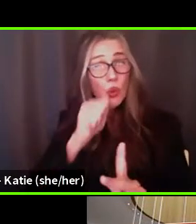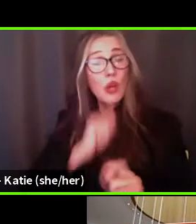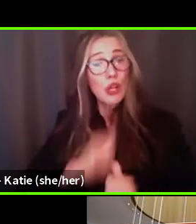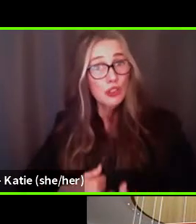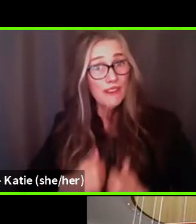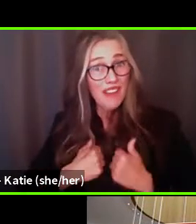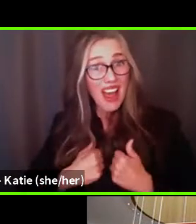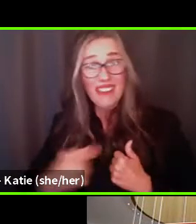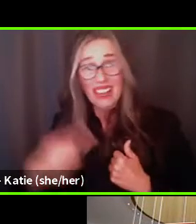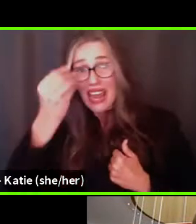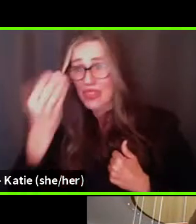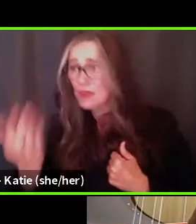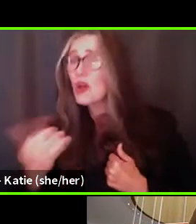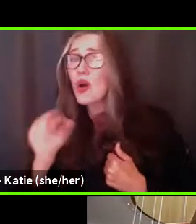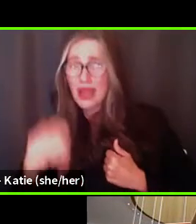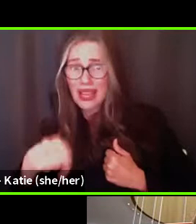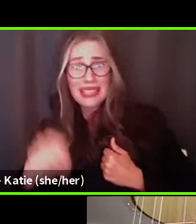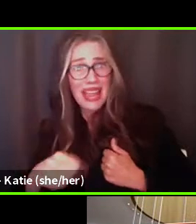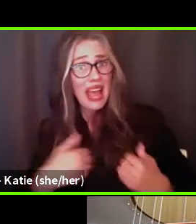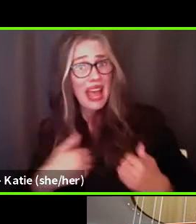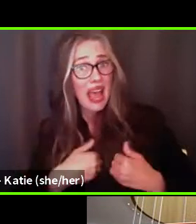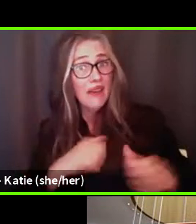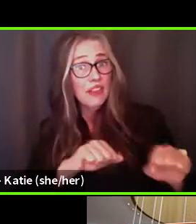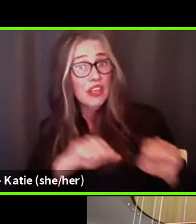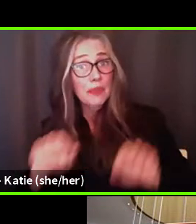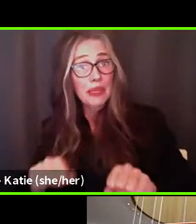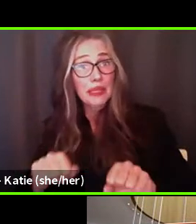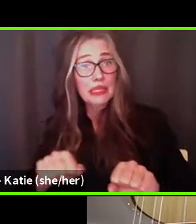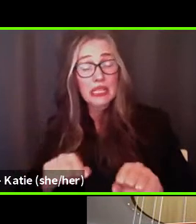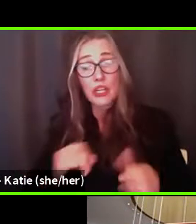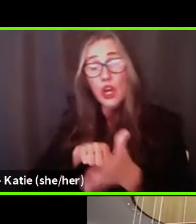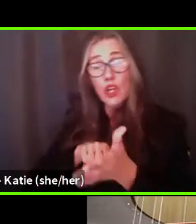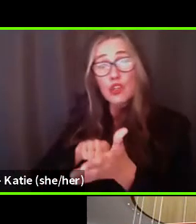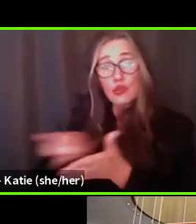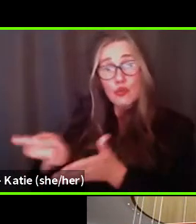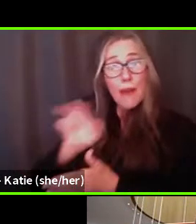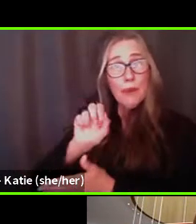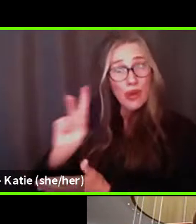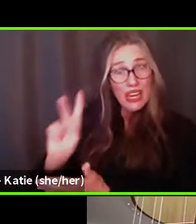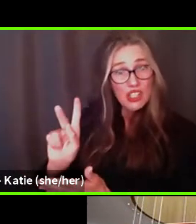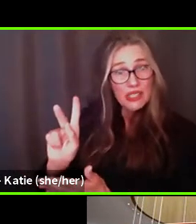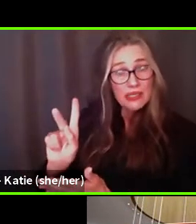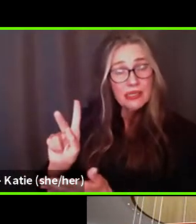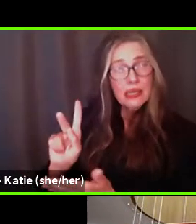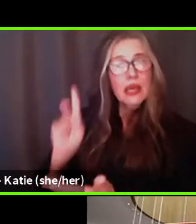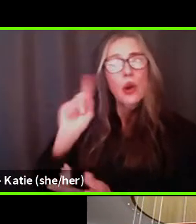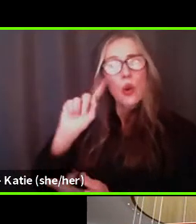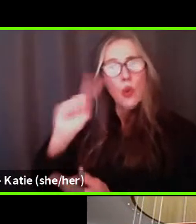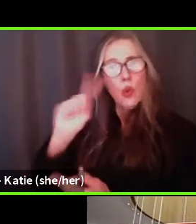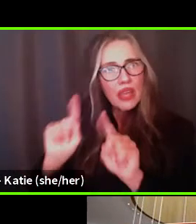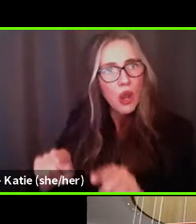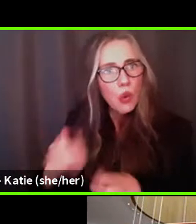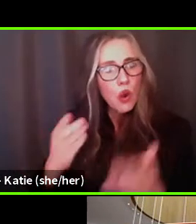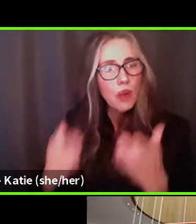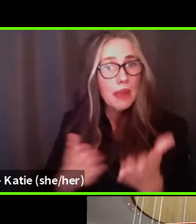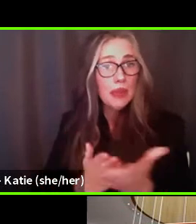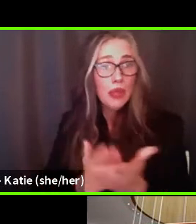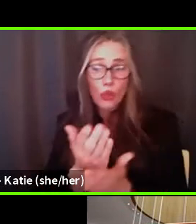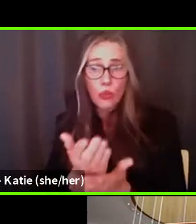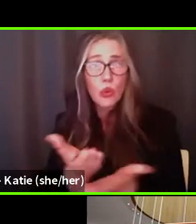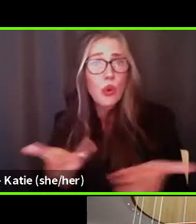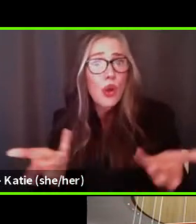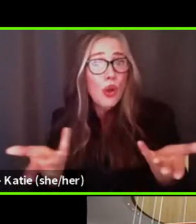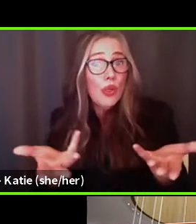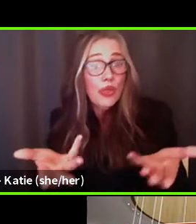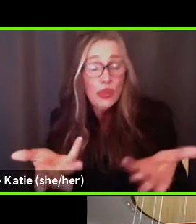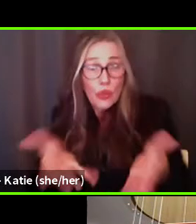reparations in places that they already regularly visit or through the modalities that they already regularly engage